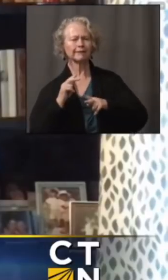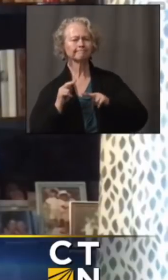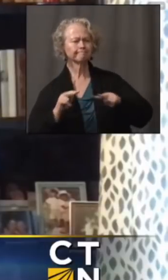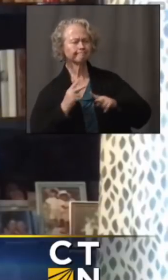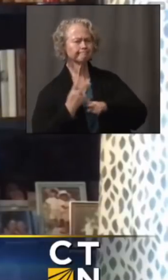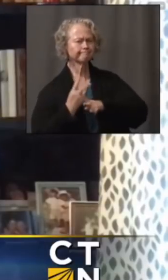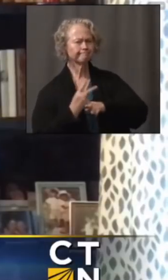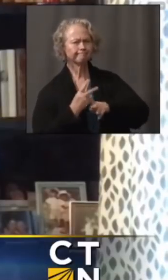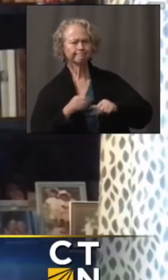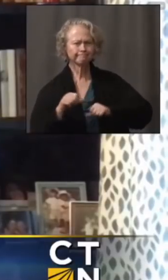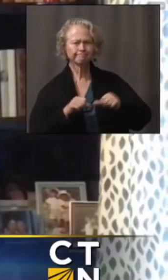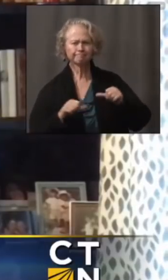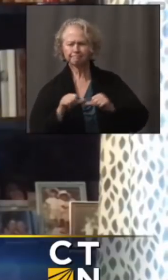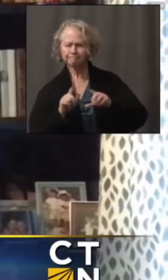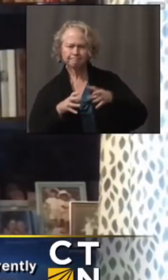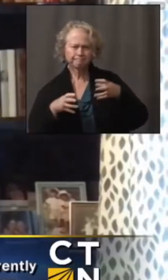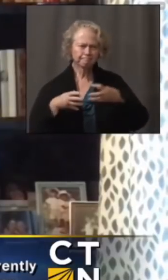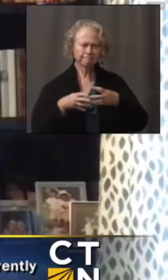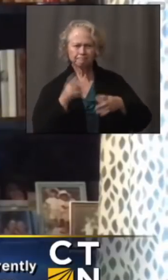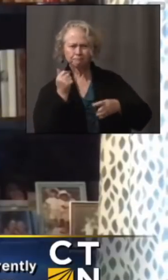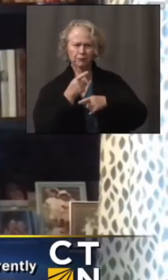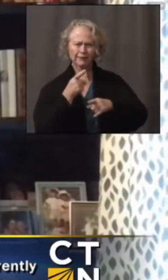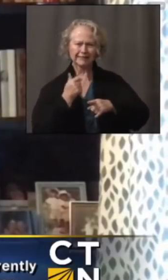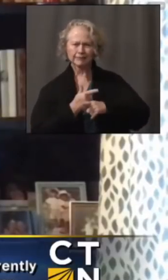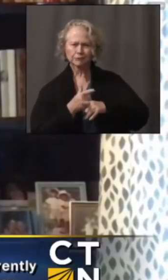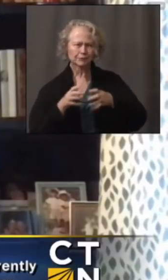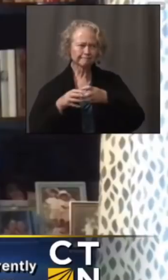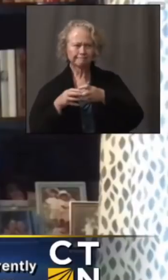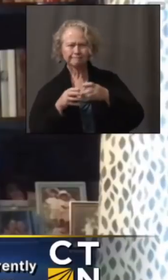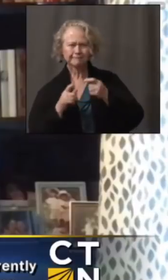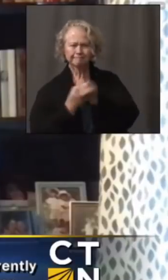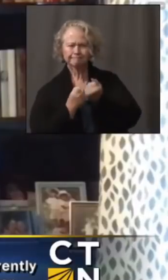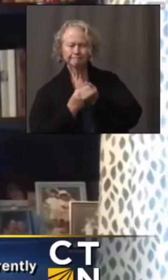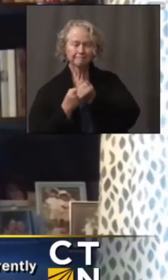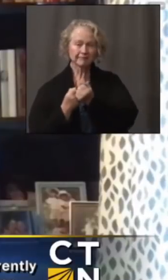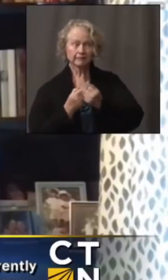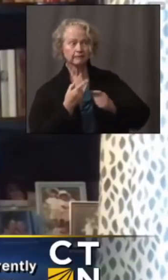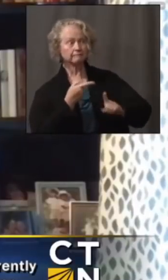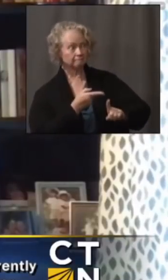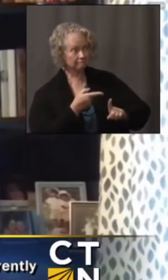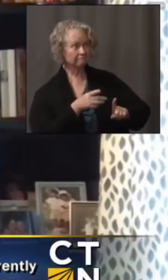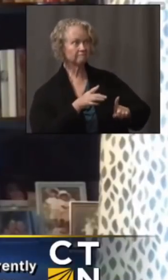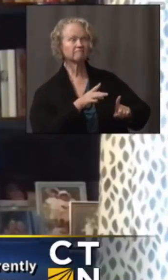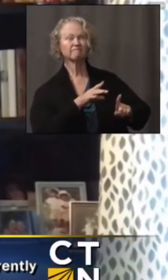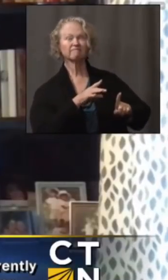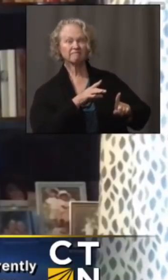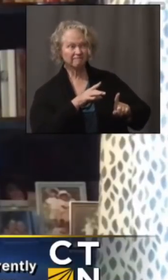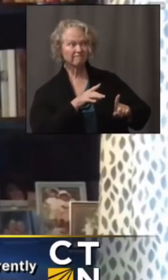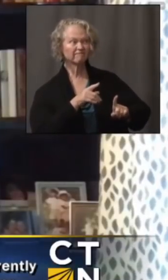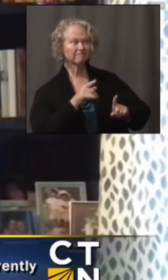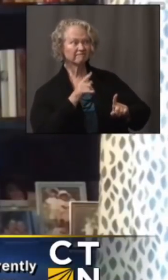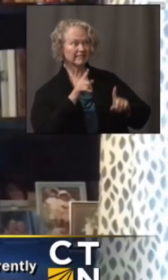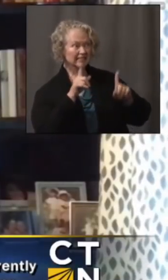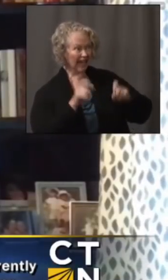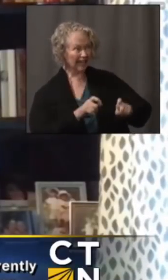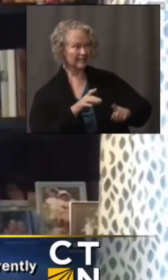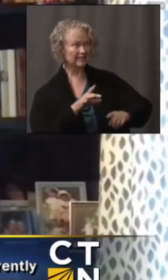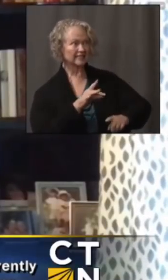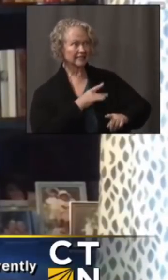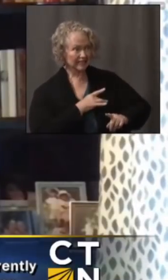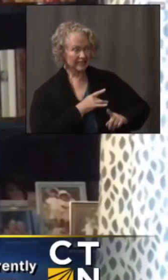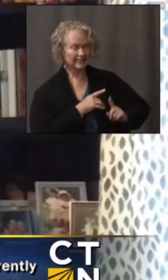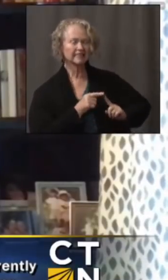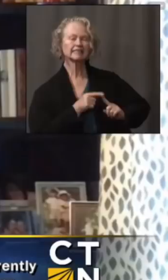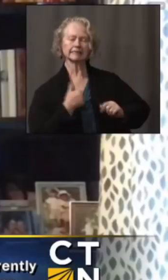It's sort of like a band of brothers and sisters in the governor's office. And when one person tests positive, we err on the side of caution. Something